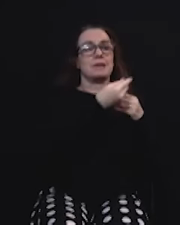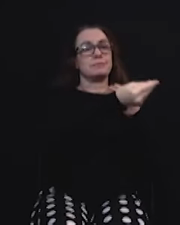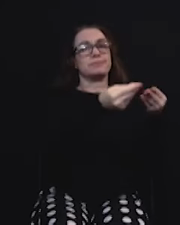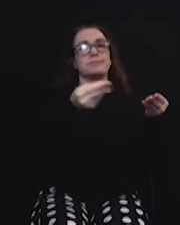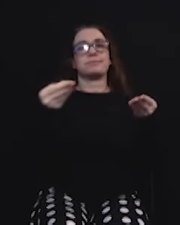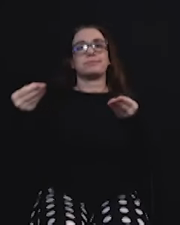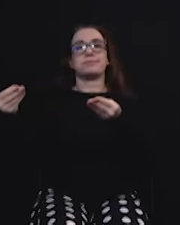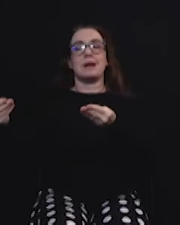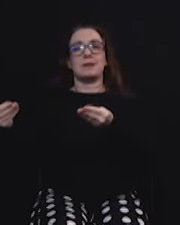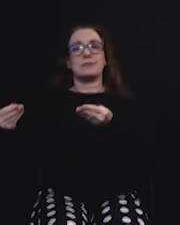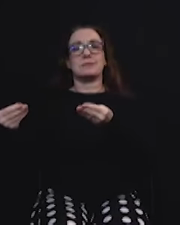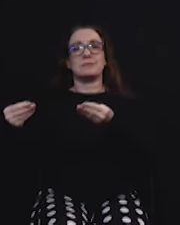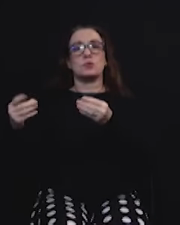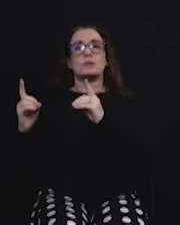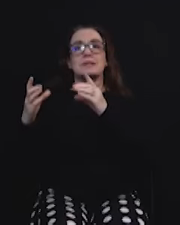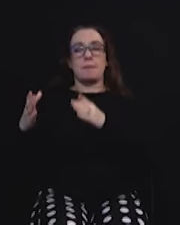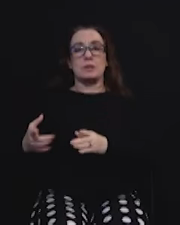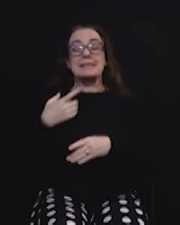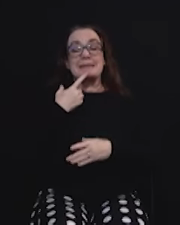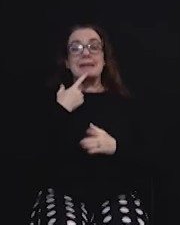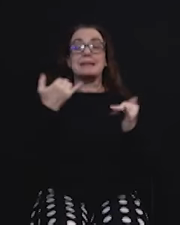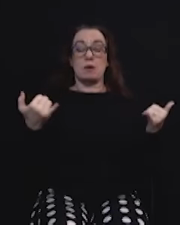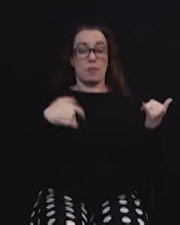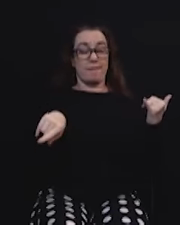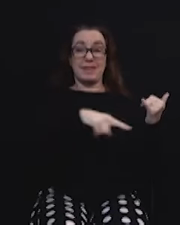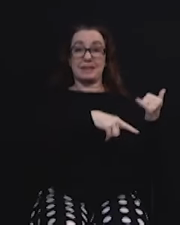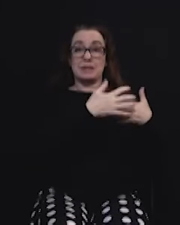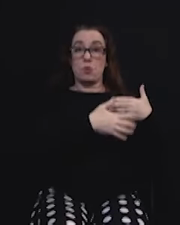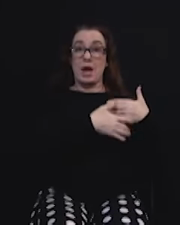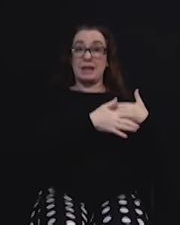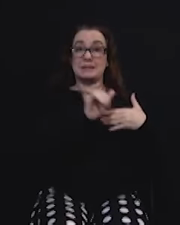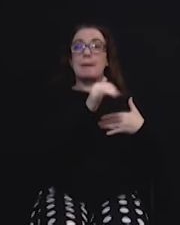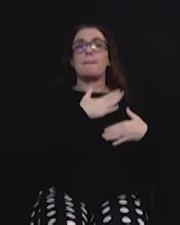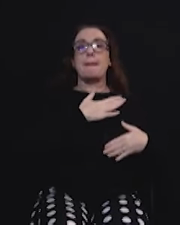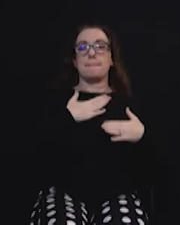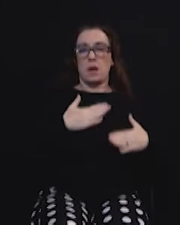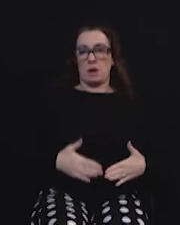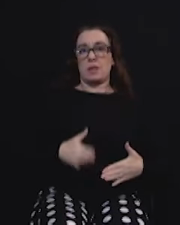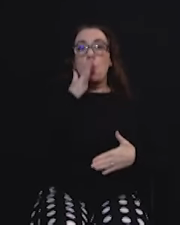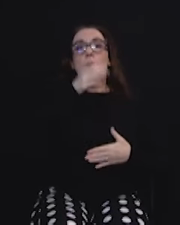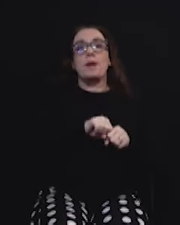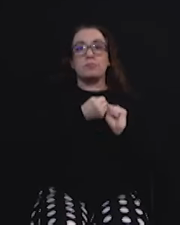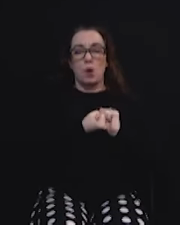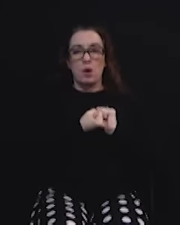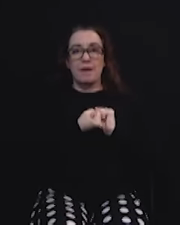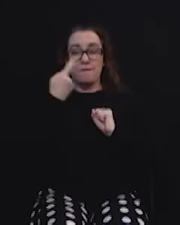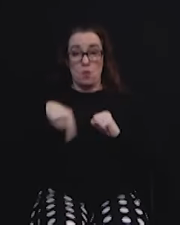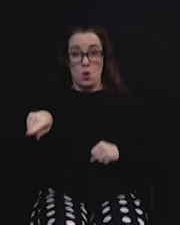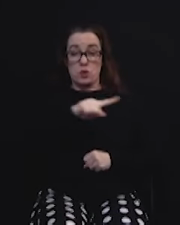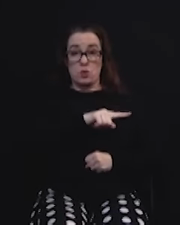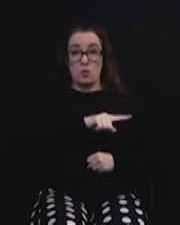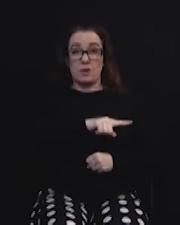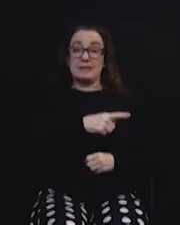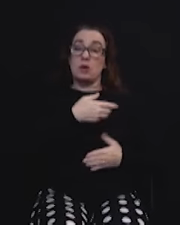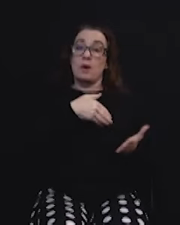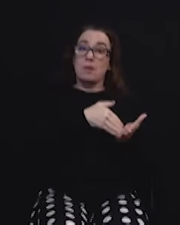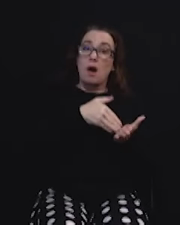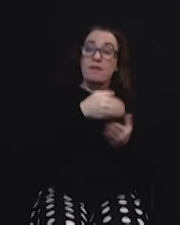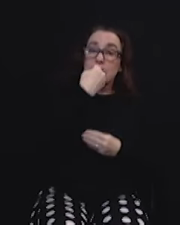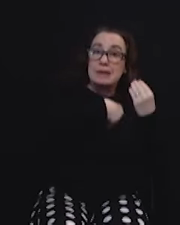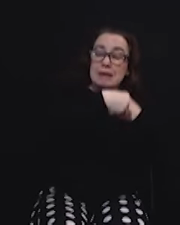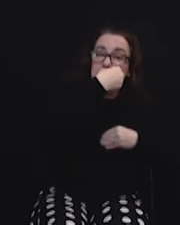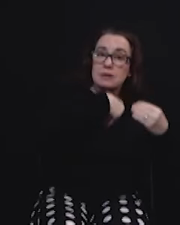disciples. He said, "This is my body, which is broken for you. As often as you eat, do